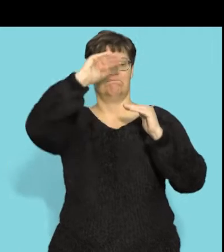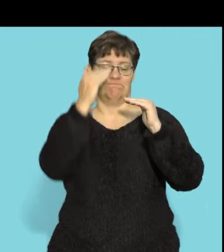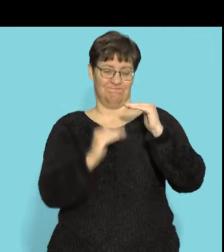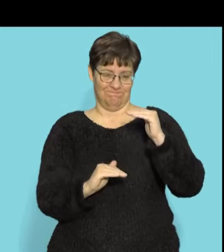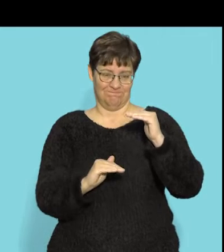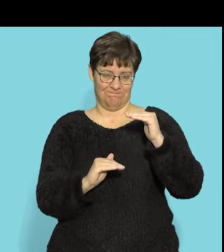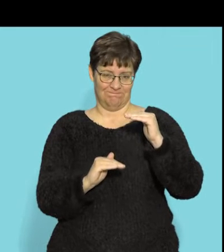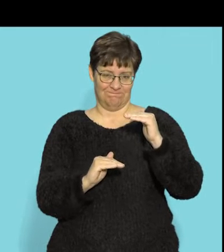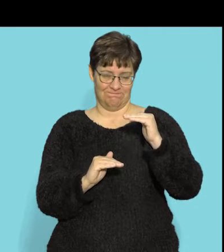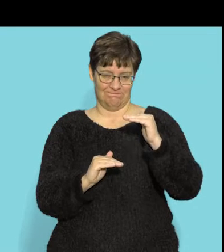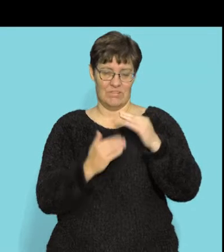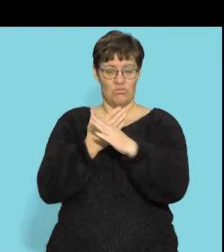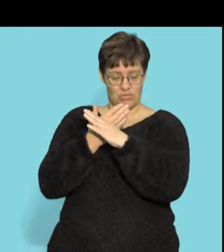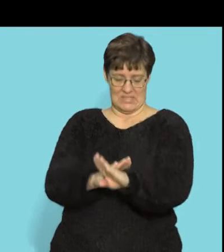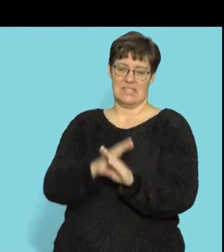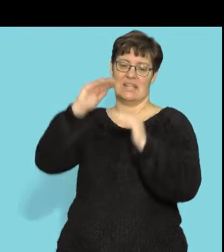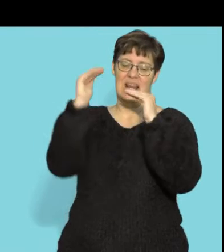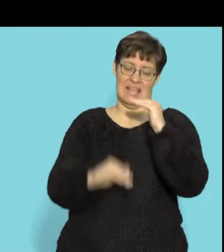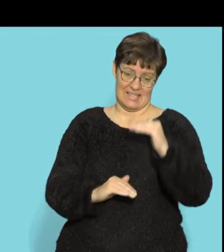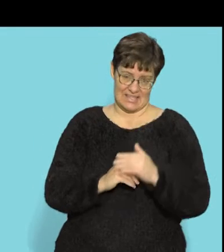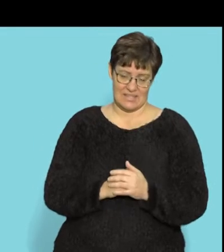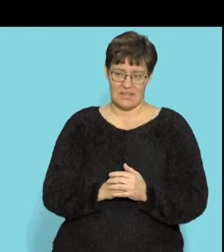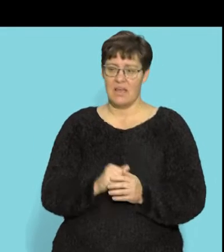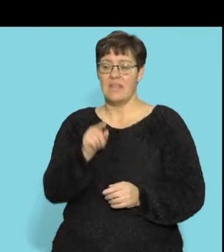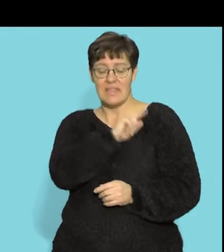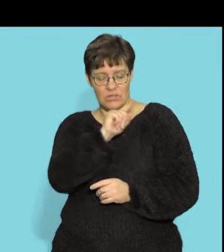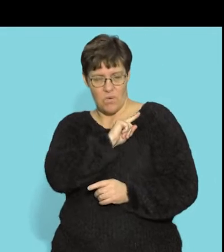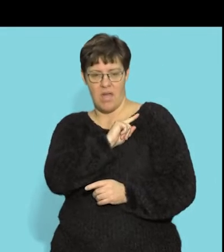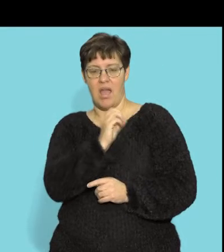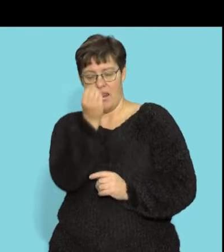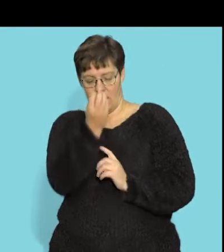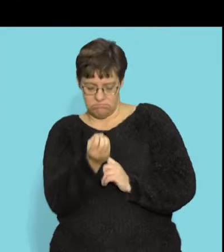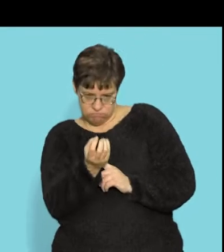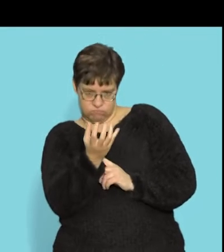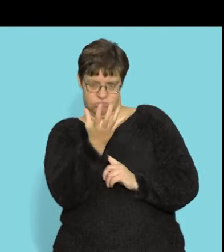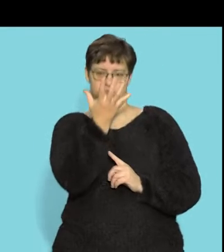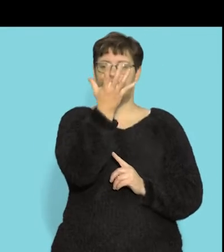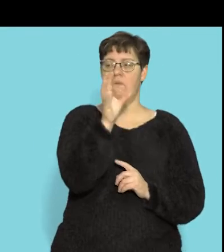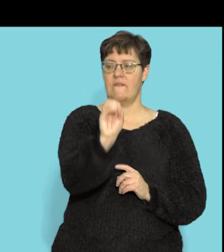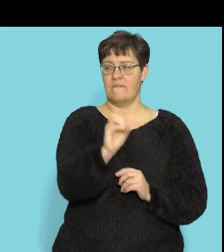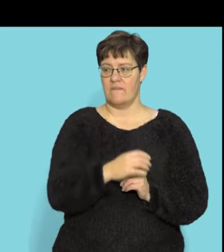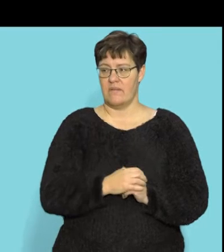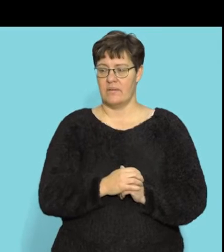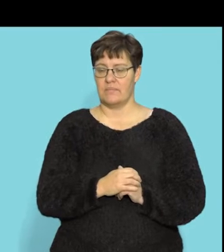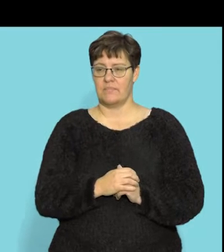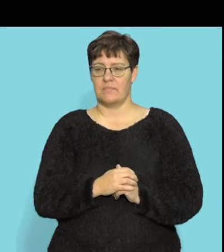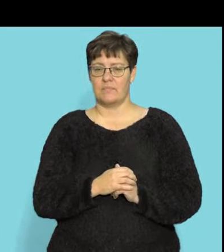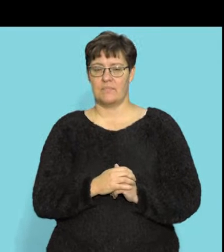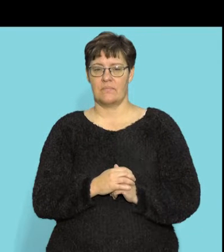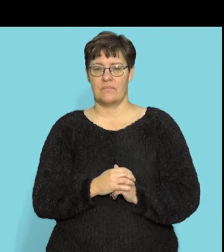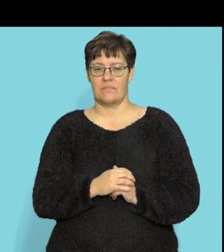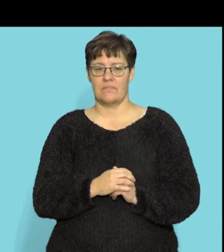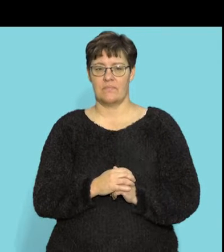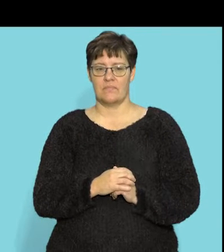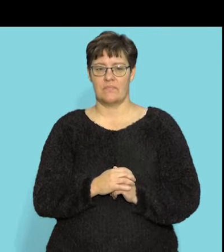a decrease in the total resistance. As a result, the brightness also increased. So we've managed